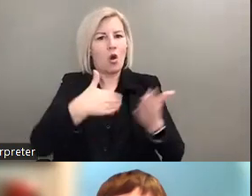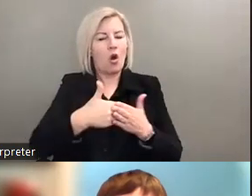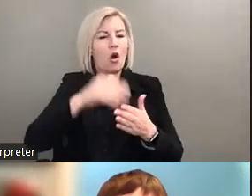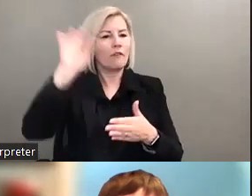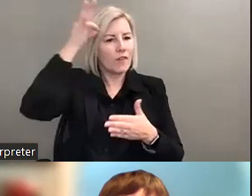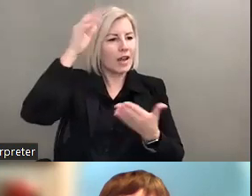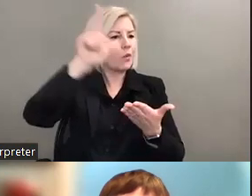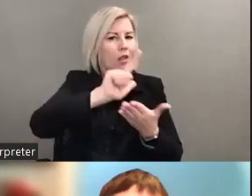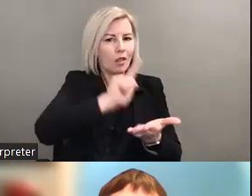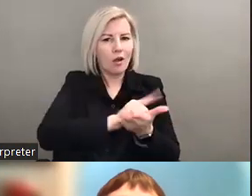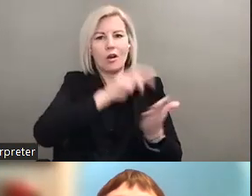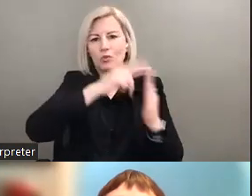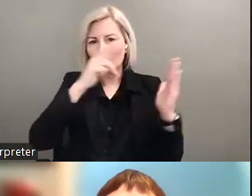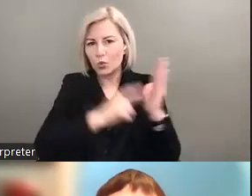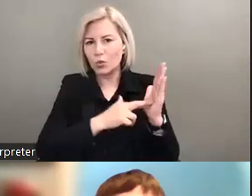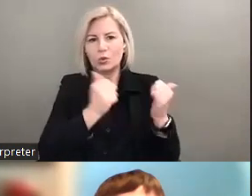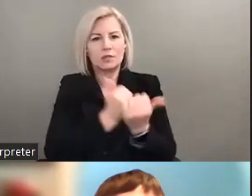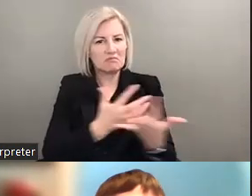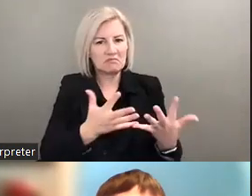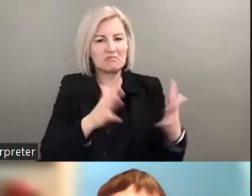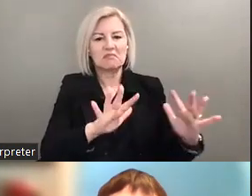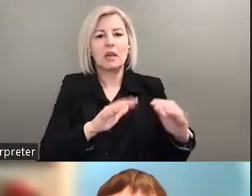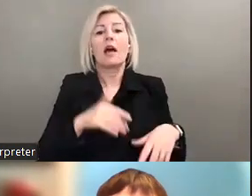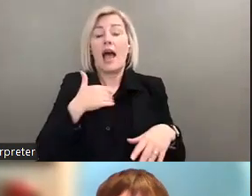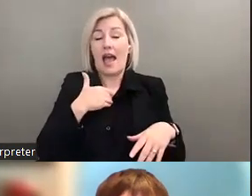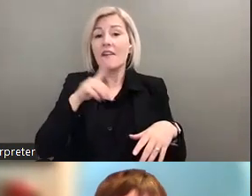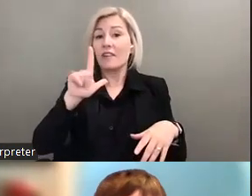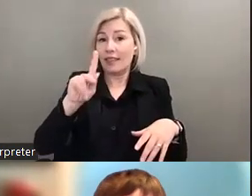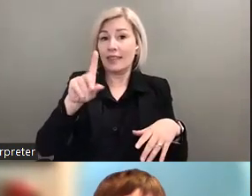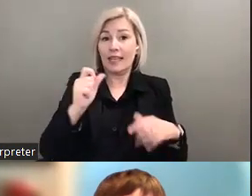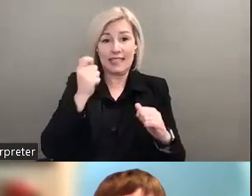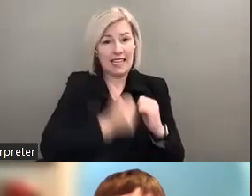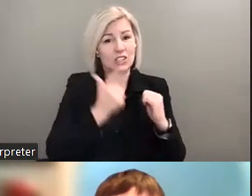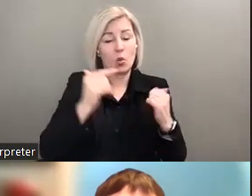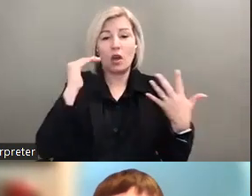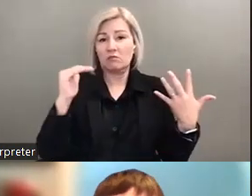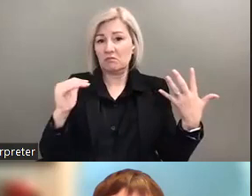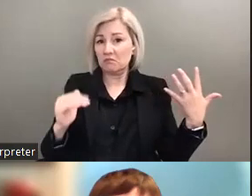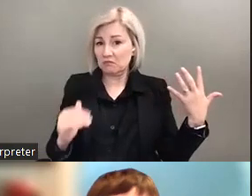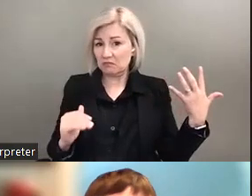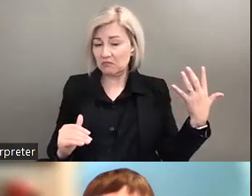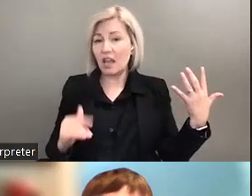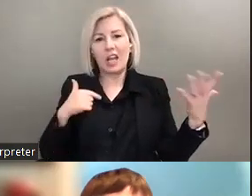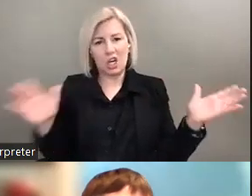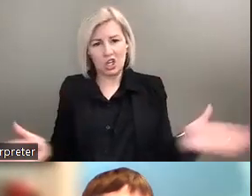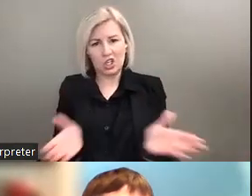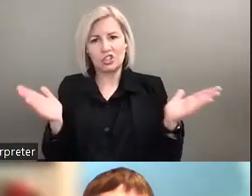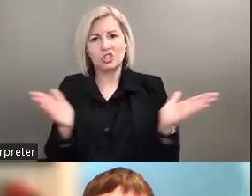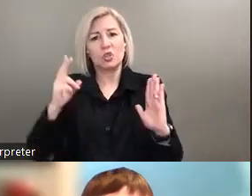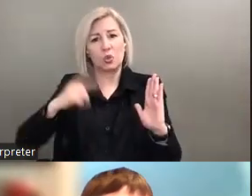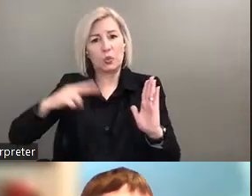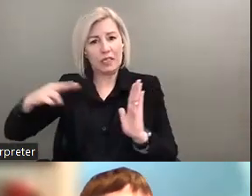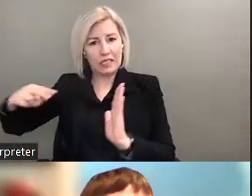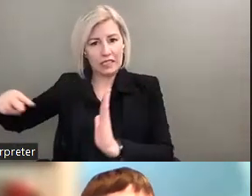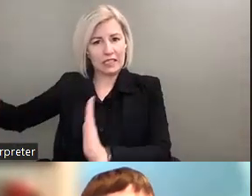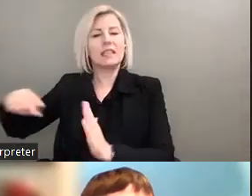as listed here. There are links to each of these in the application directly, and I encourage you to read through them if you'd like